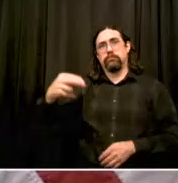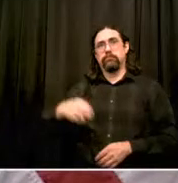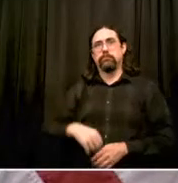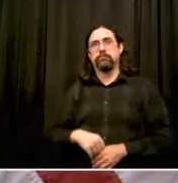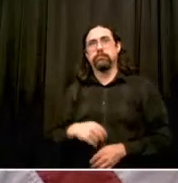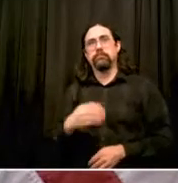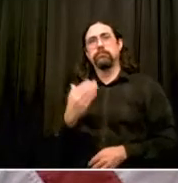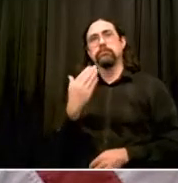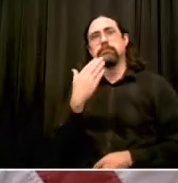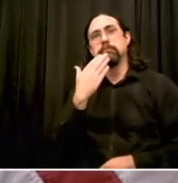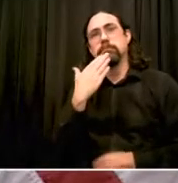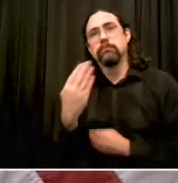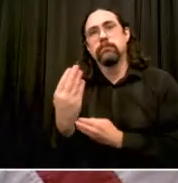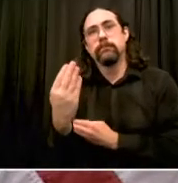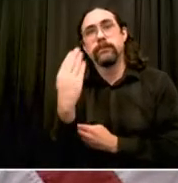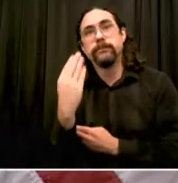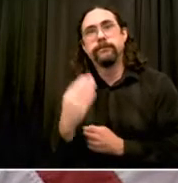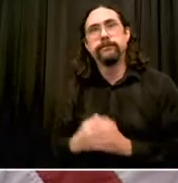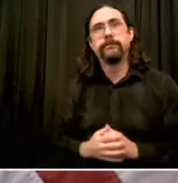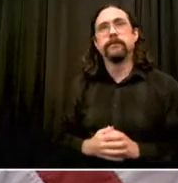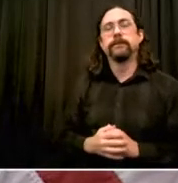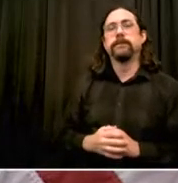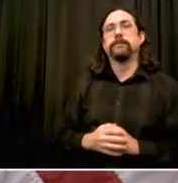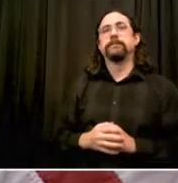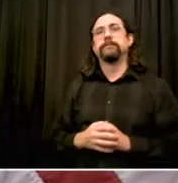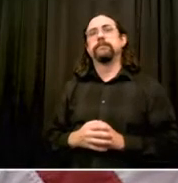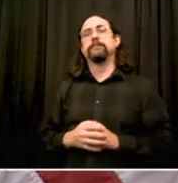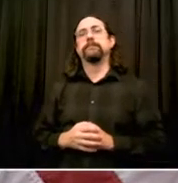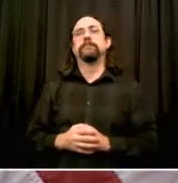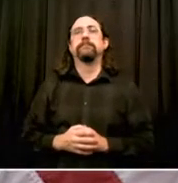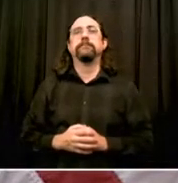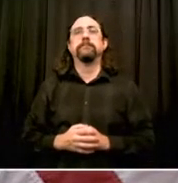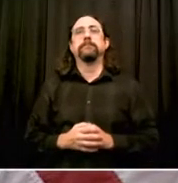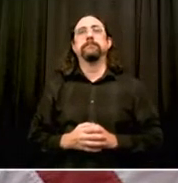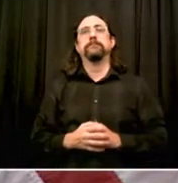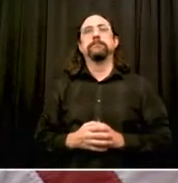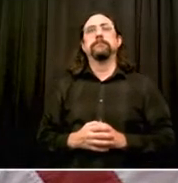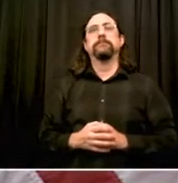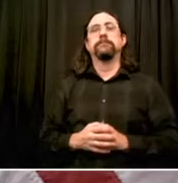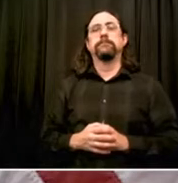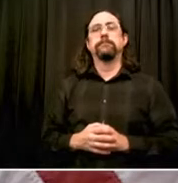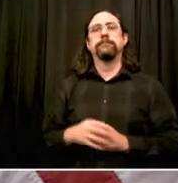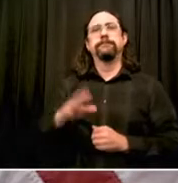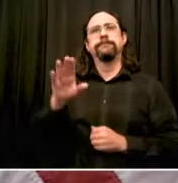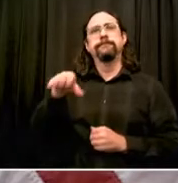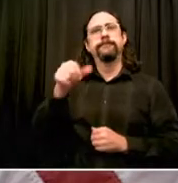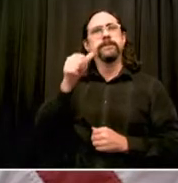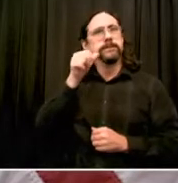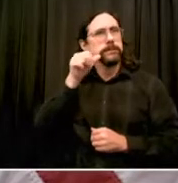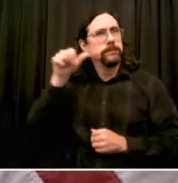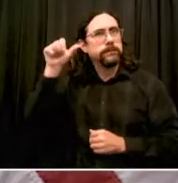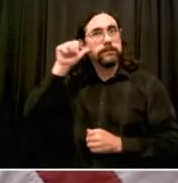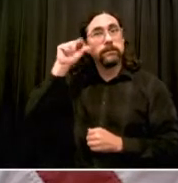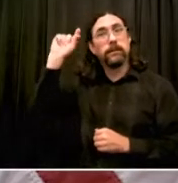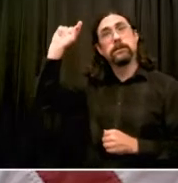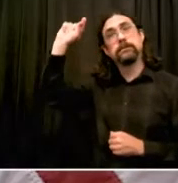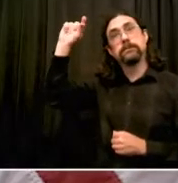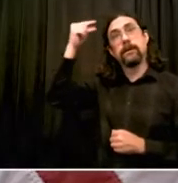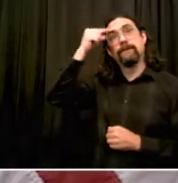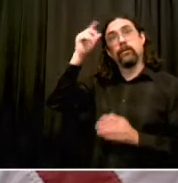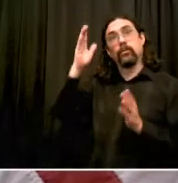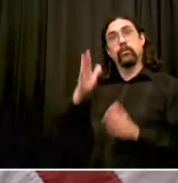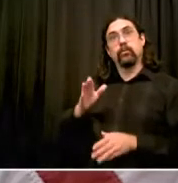cleanup of the spray-painted graffiti in Lower Manhattan and the amount of it generally in New York City, saying it's symbolic of a return